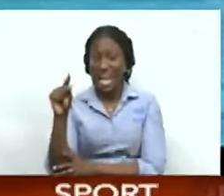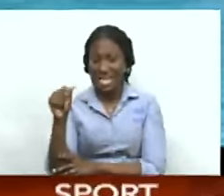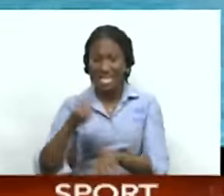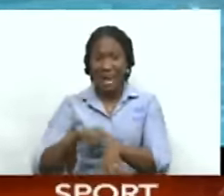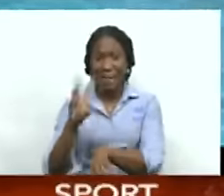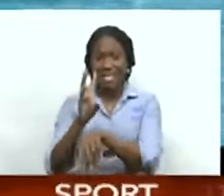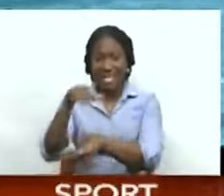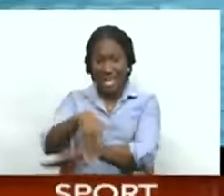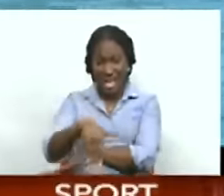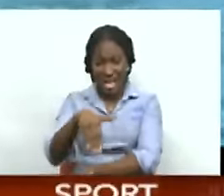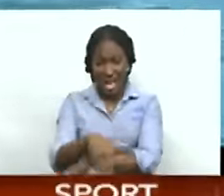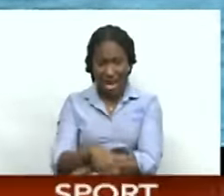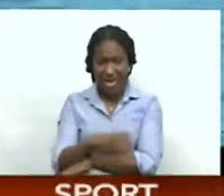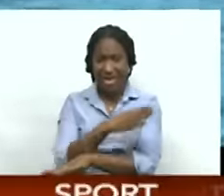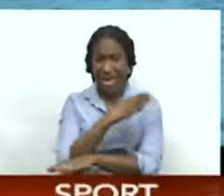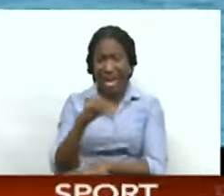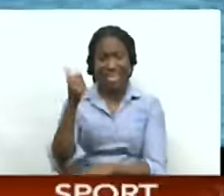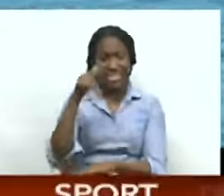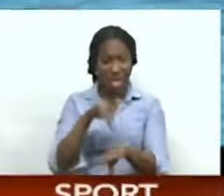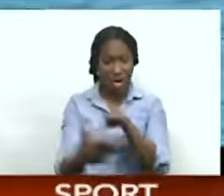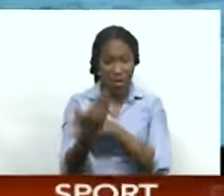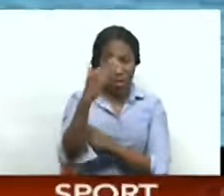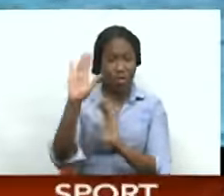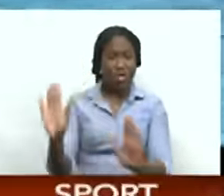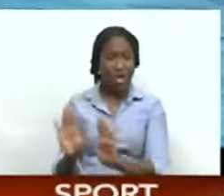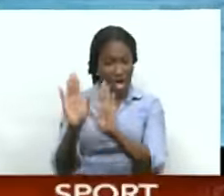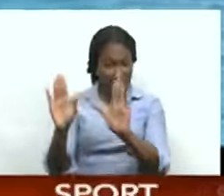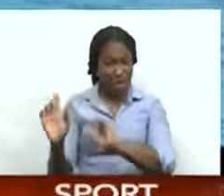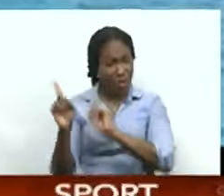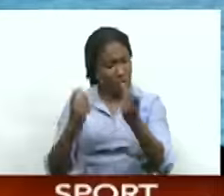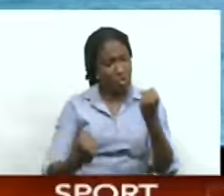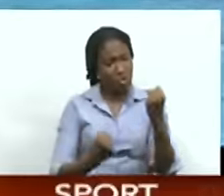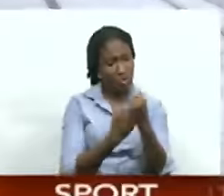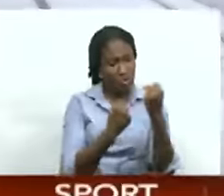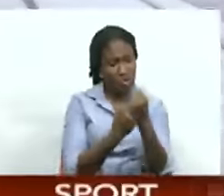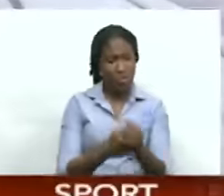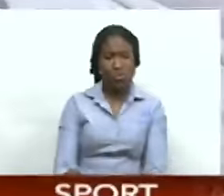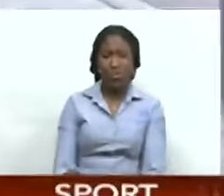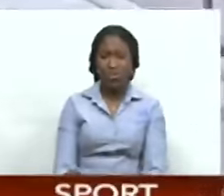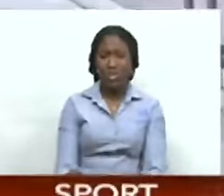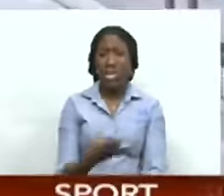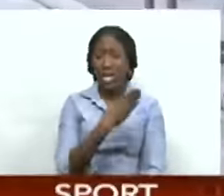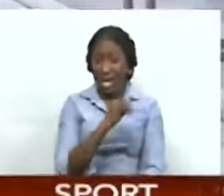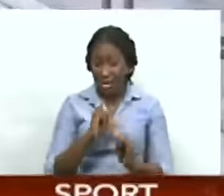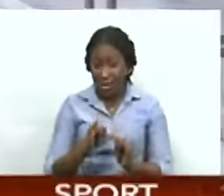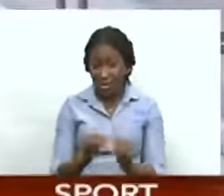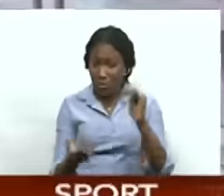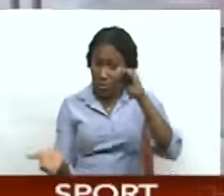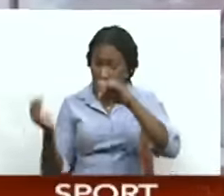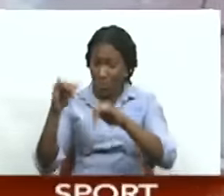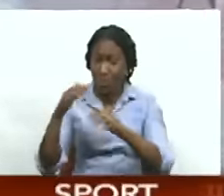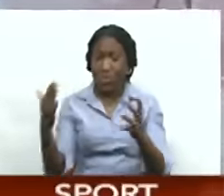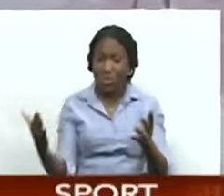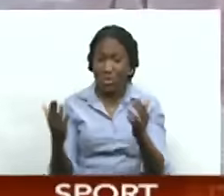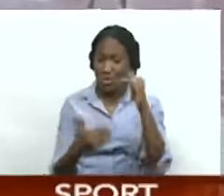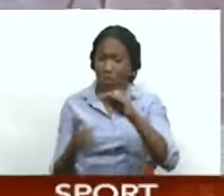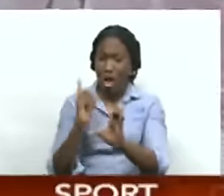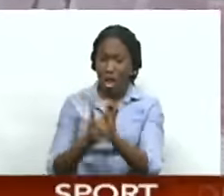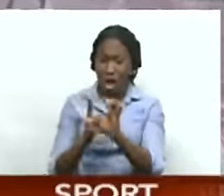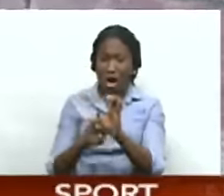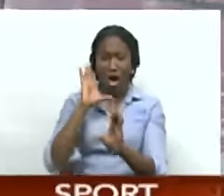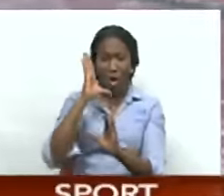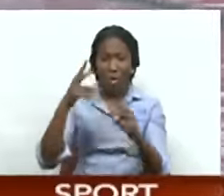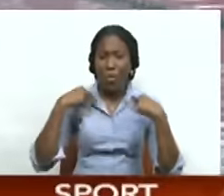10 a.m. on Sunday, so go out and support in your numbers. Staying in the pool, the Manta Ray Swimming Club will host an ASAT National Long